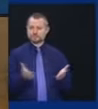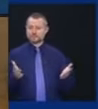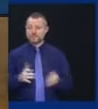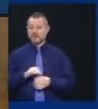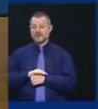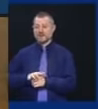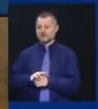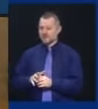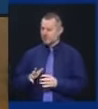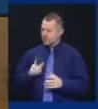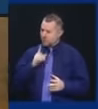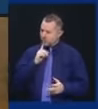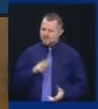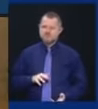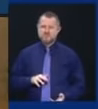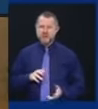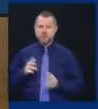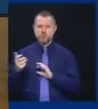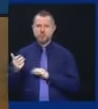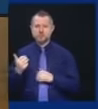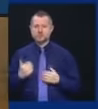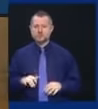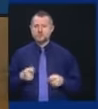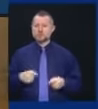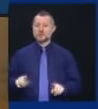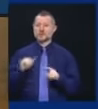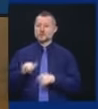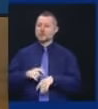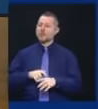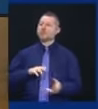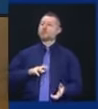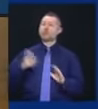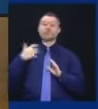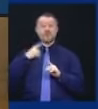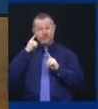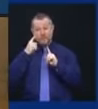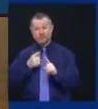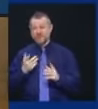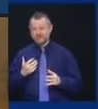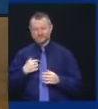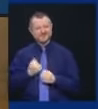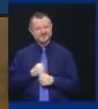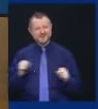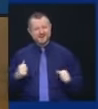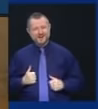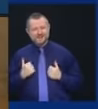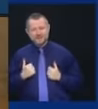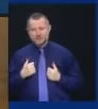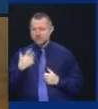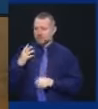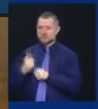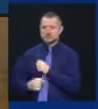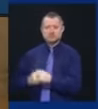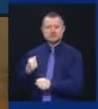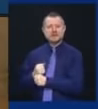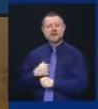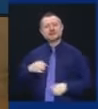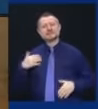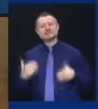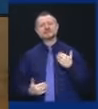of business during a storm, save lives. And that's what we did for the past year. Save